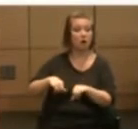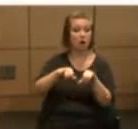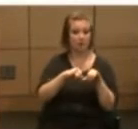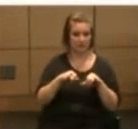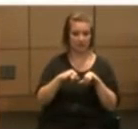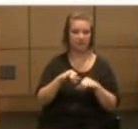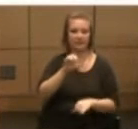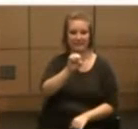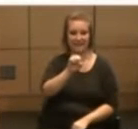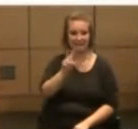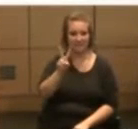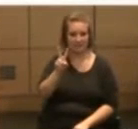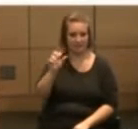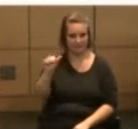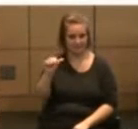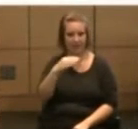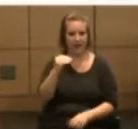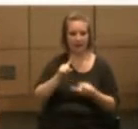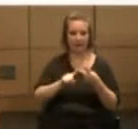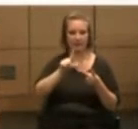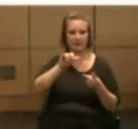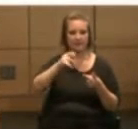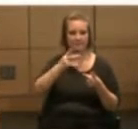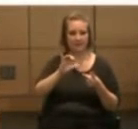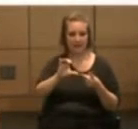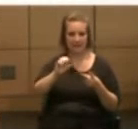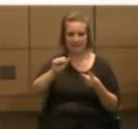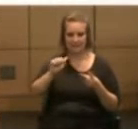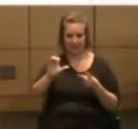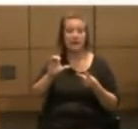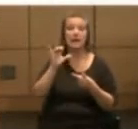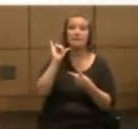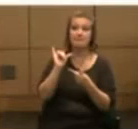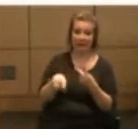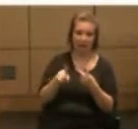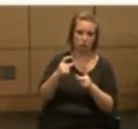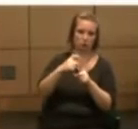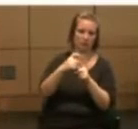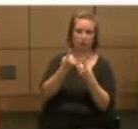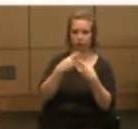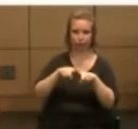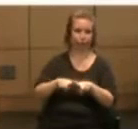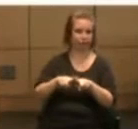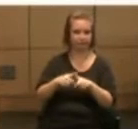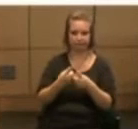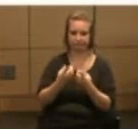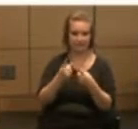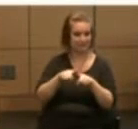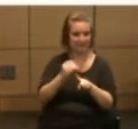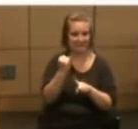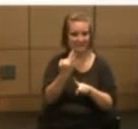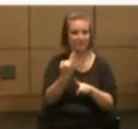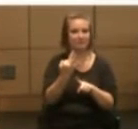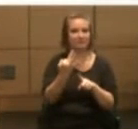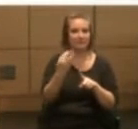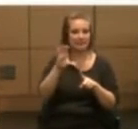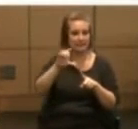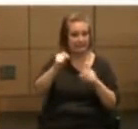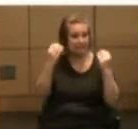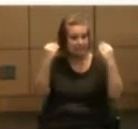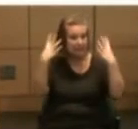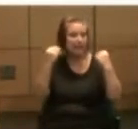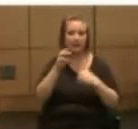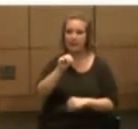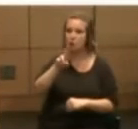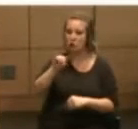vestibular aqueduct or endolymphatic sac. And that terminology is variable, and it depends on whether or not they got a CT scan or an MRI scan. I'll go a